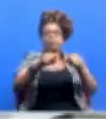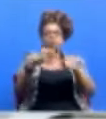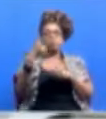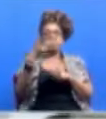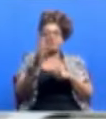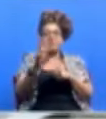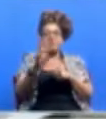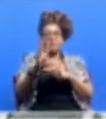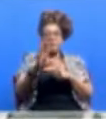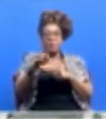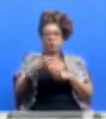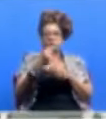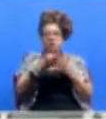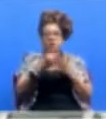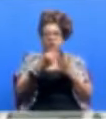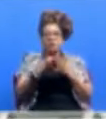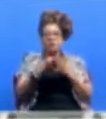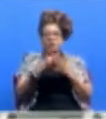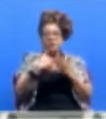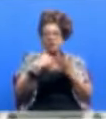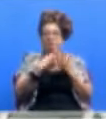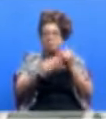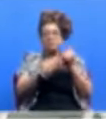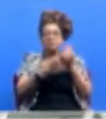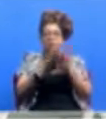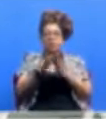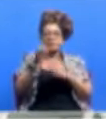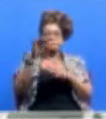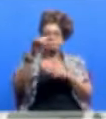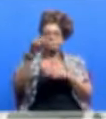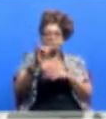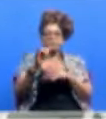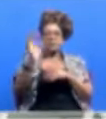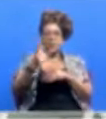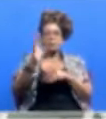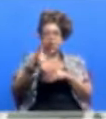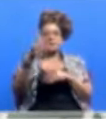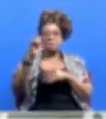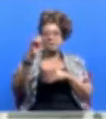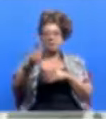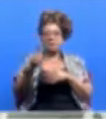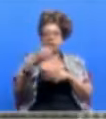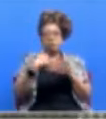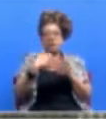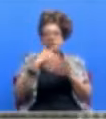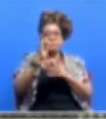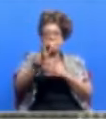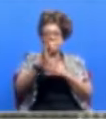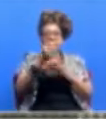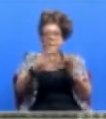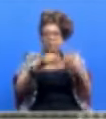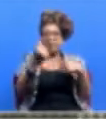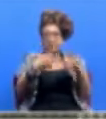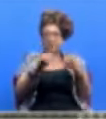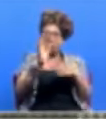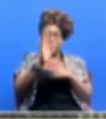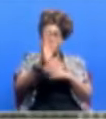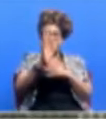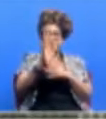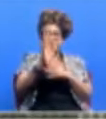for 25,000 shillings. They have partnered with Nyali Capital Limited to help the interested buyers. Na